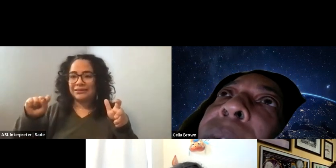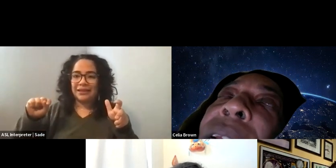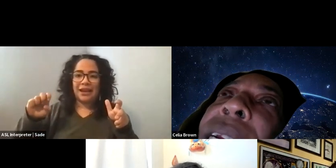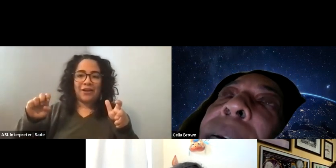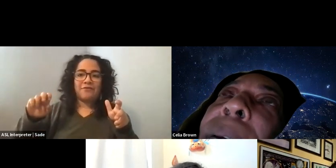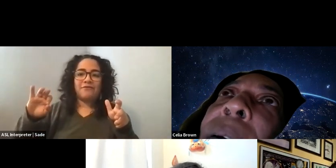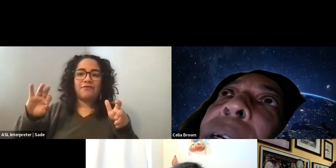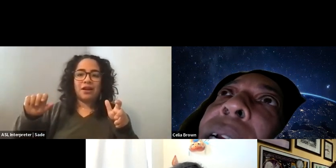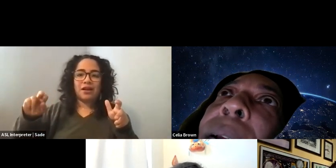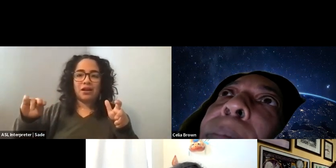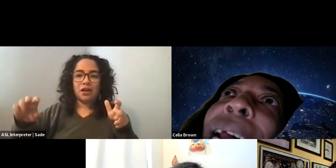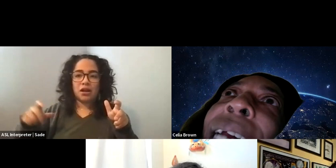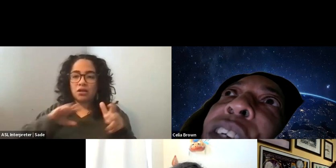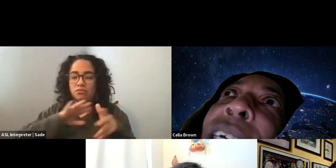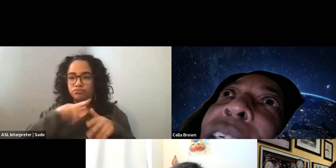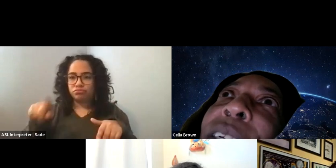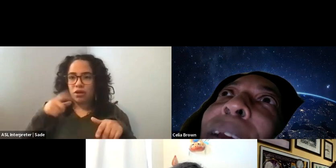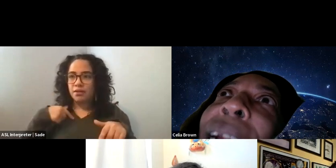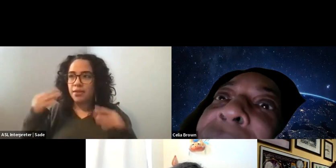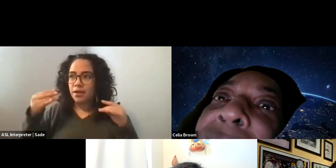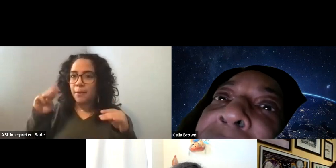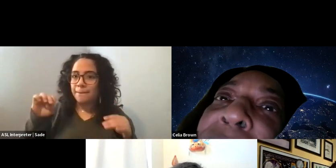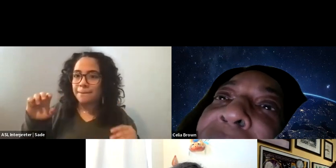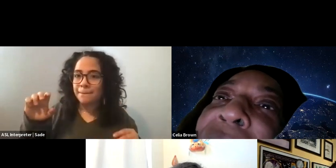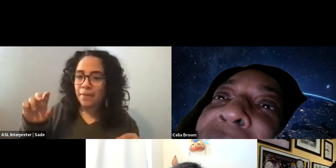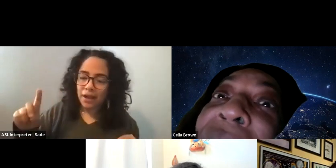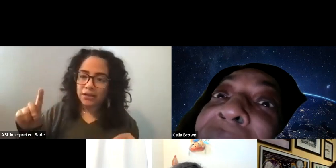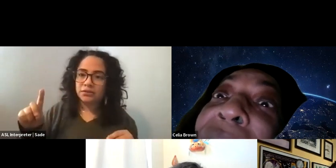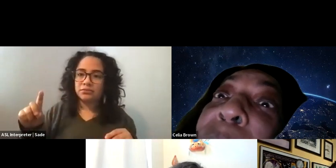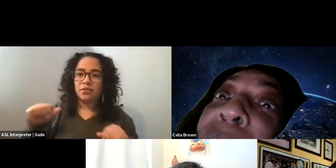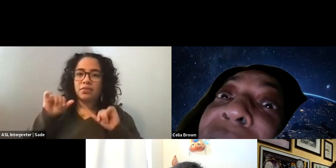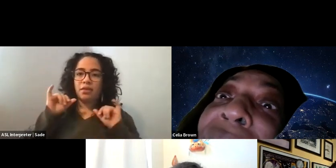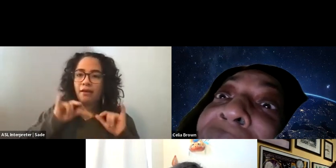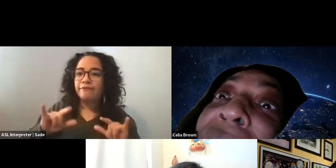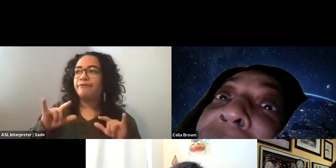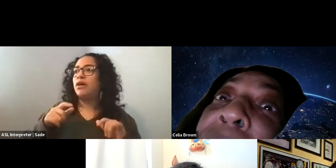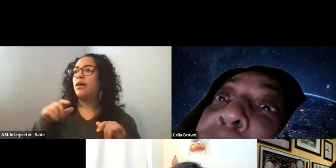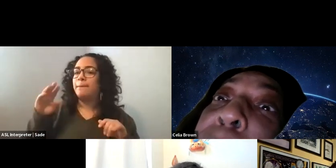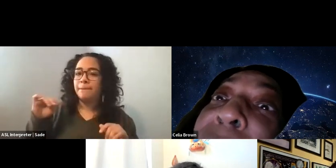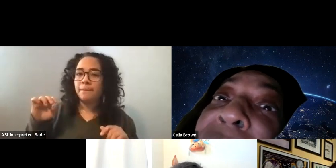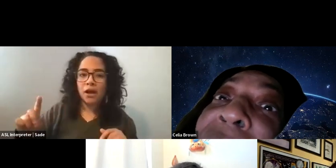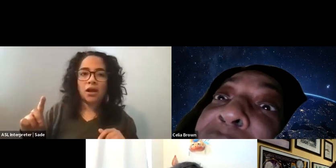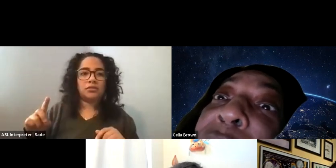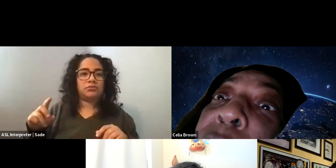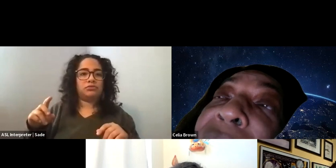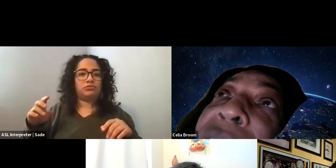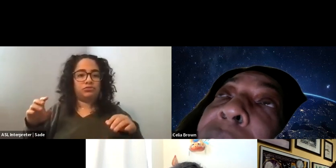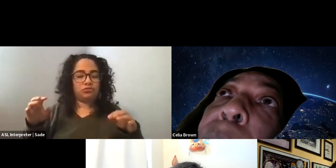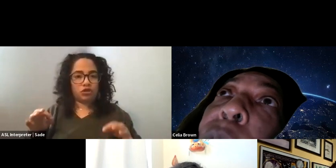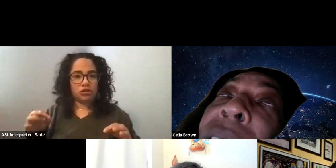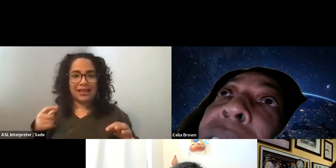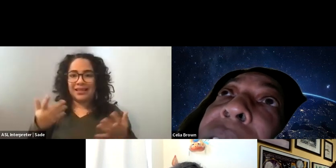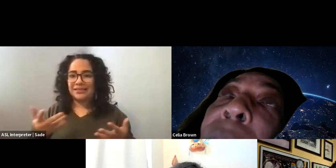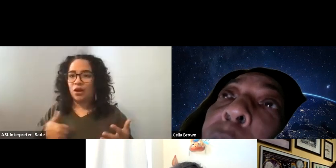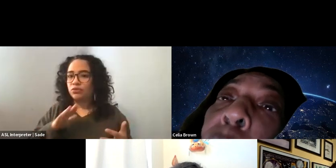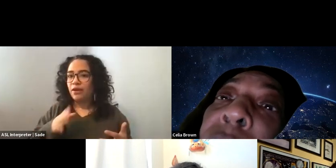I'm thinking about mad justice, mad love, and things that I never would say, but that, you know, there's an